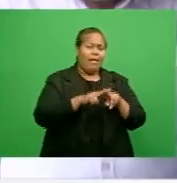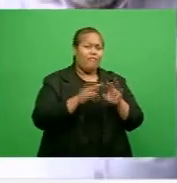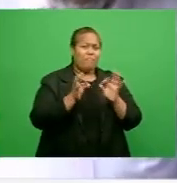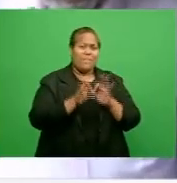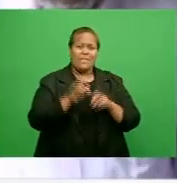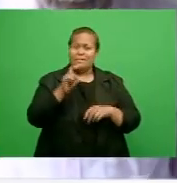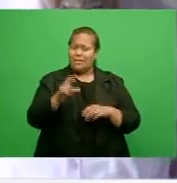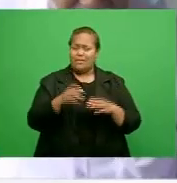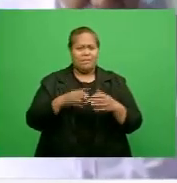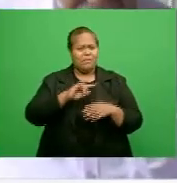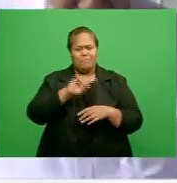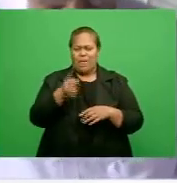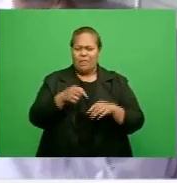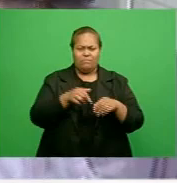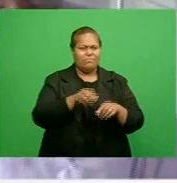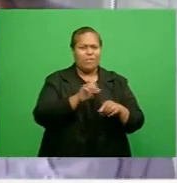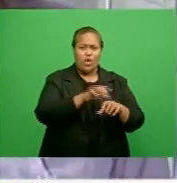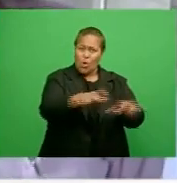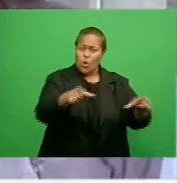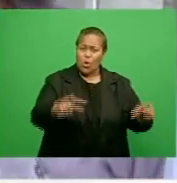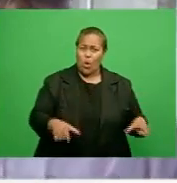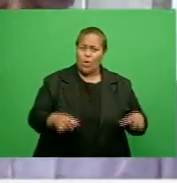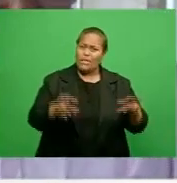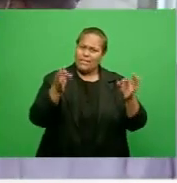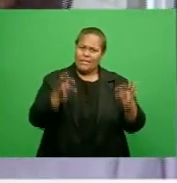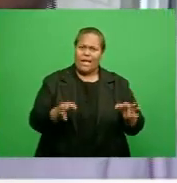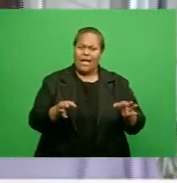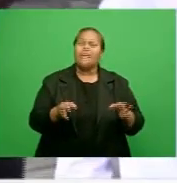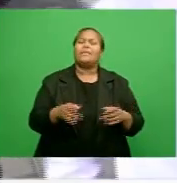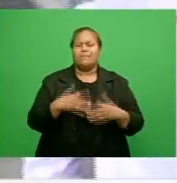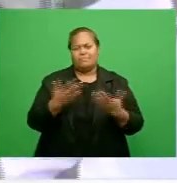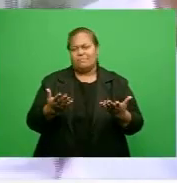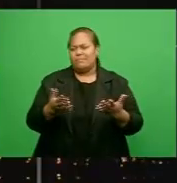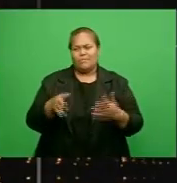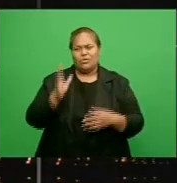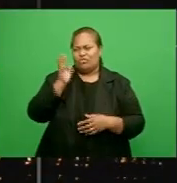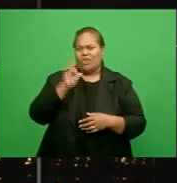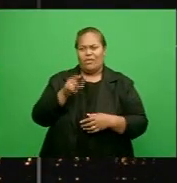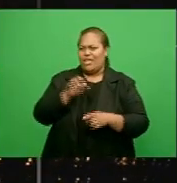special damages. Said Qayyum says they will appeal the ruling.